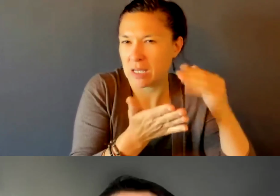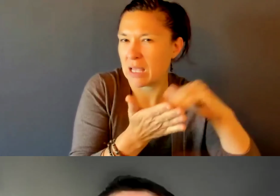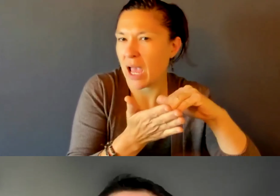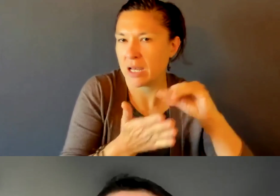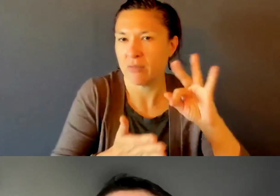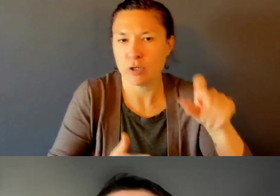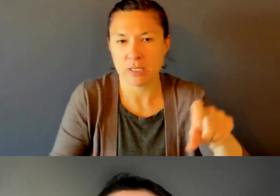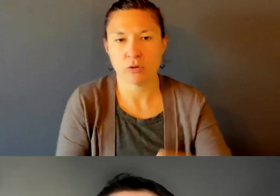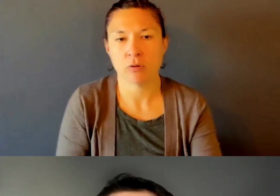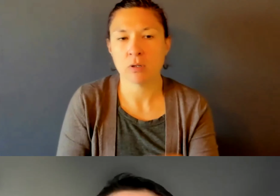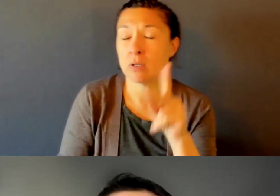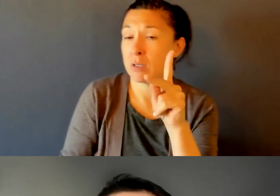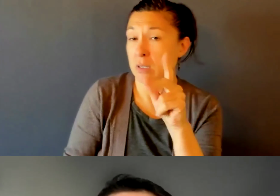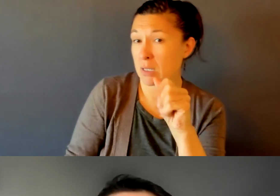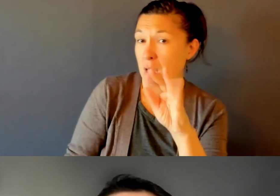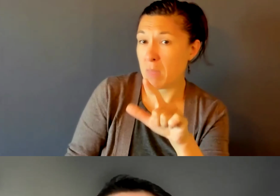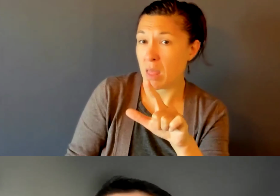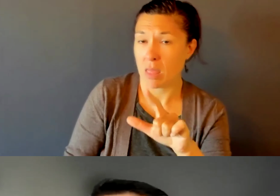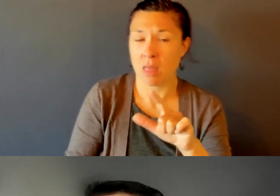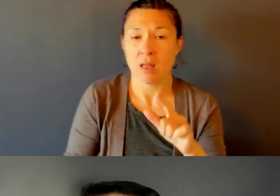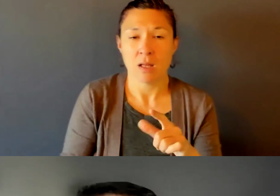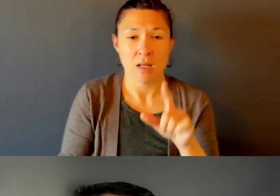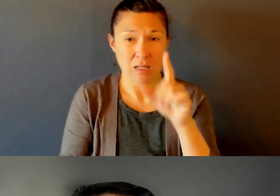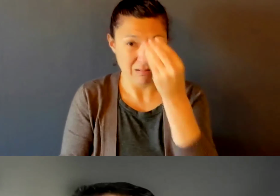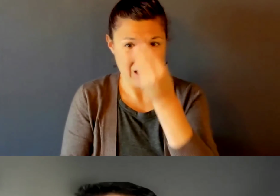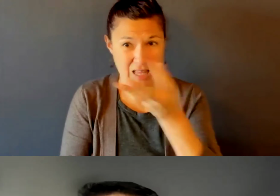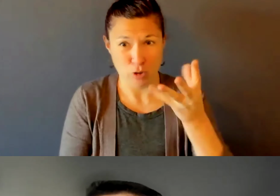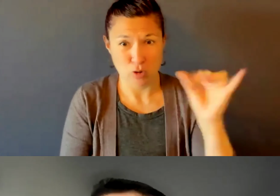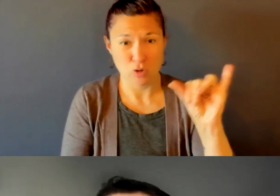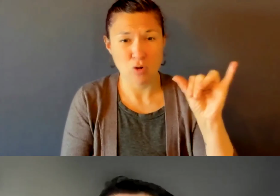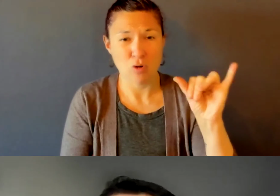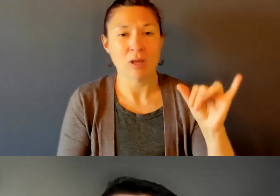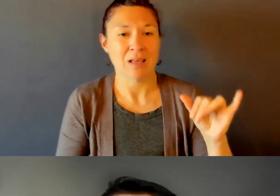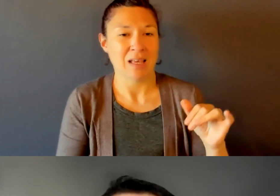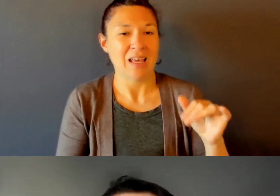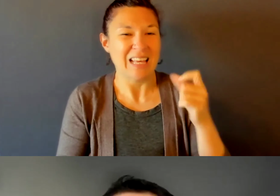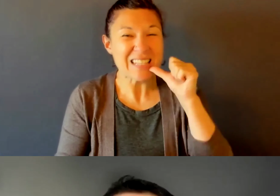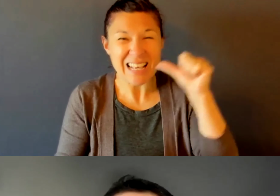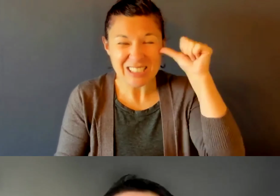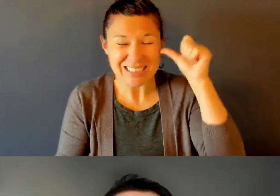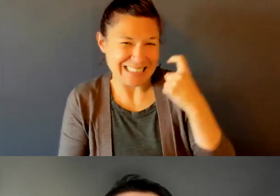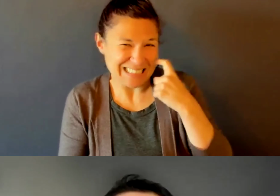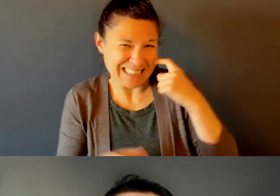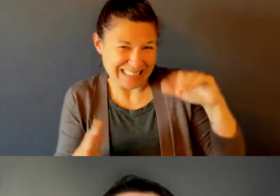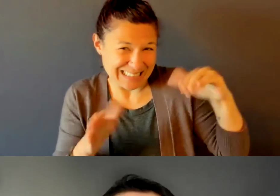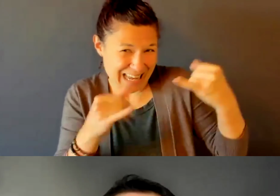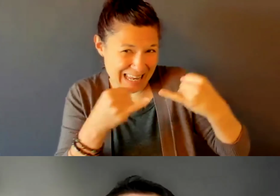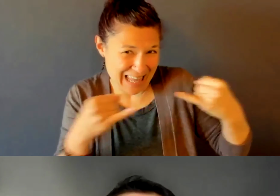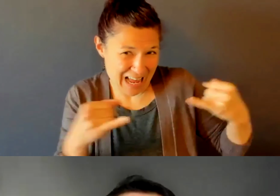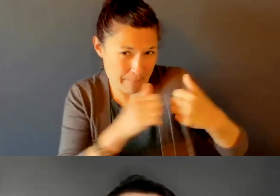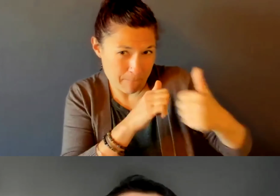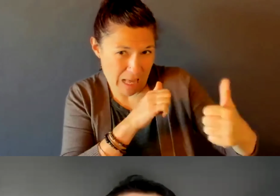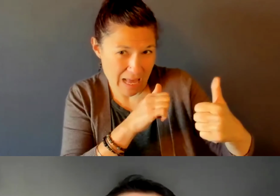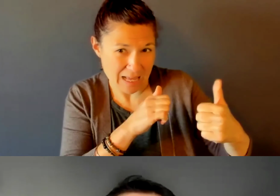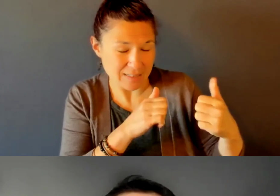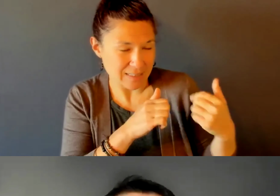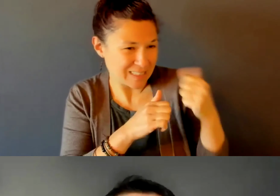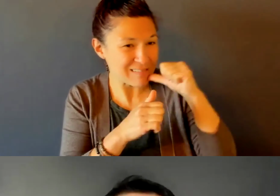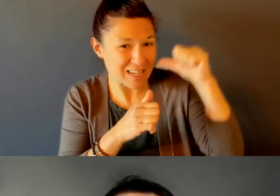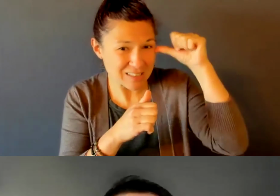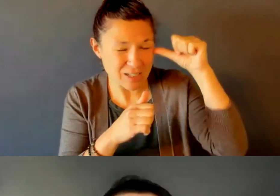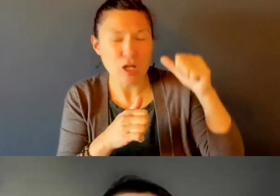Just to give you some information, we've just, because the deadline for submission was yesterday, we're just beginning to get some numbers on the number